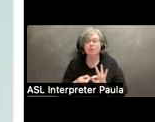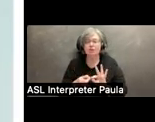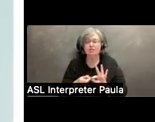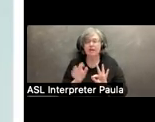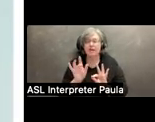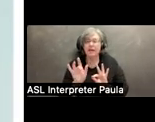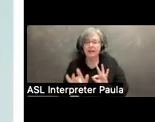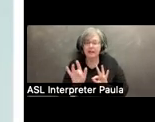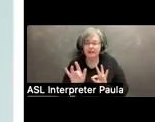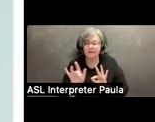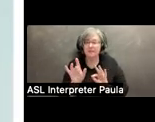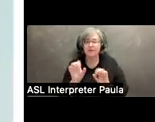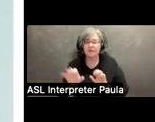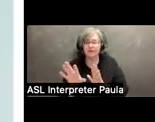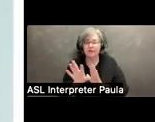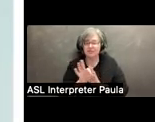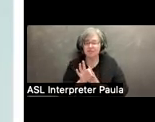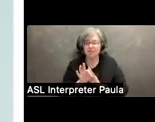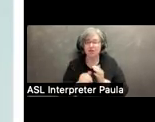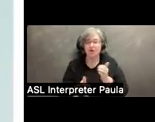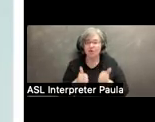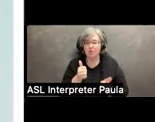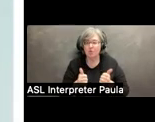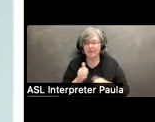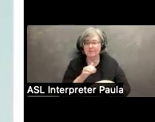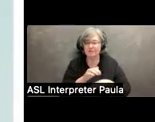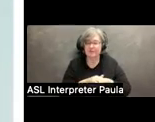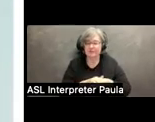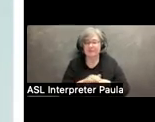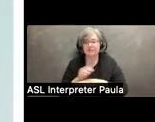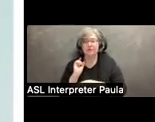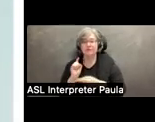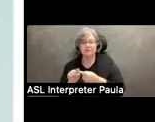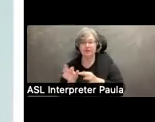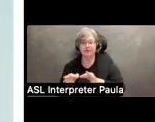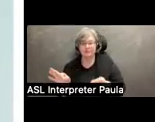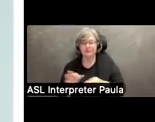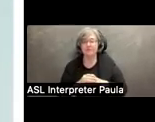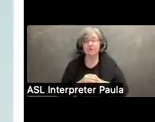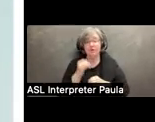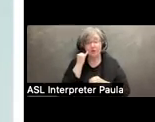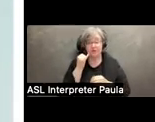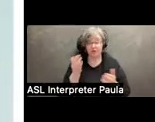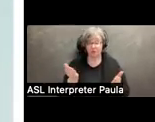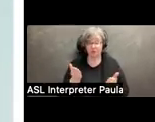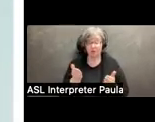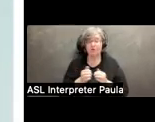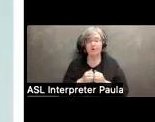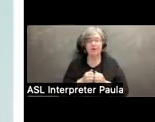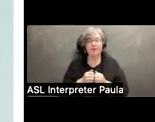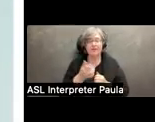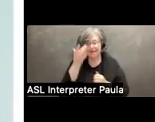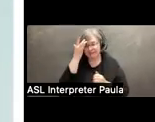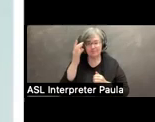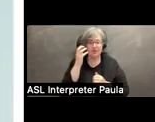there, and there you'll be able to select your channel of preference, English or Spanish. If you're here via a smartphone, there are 3